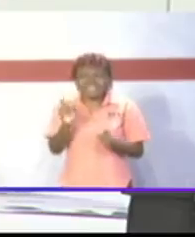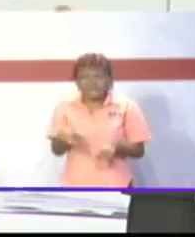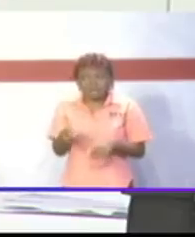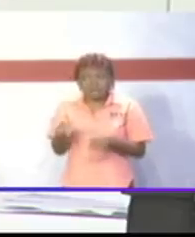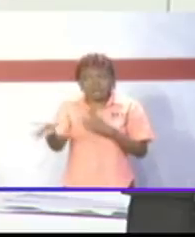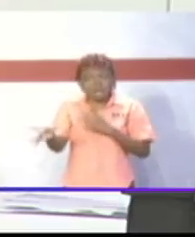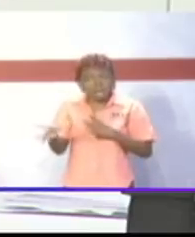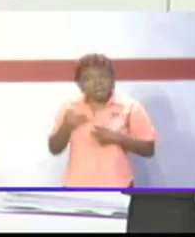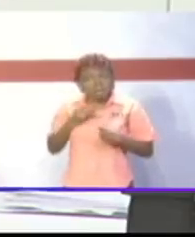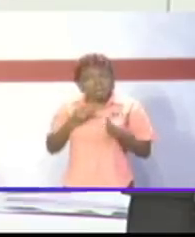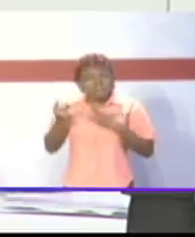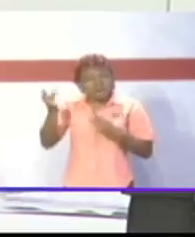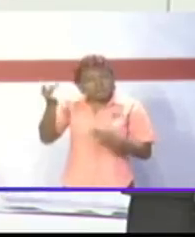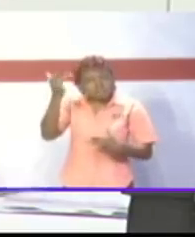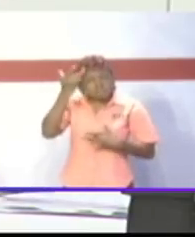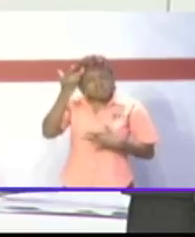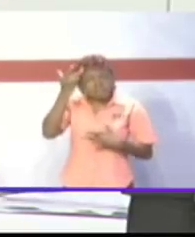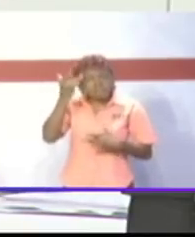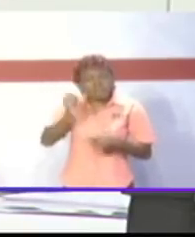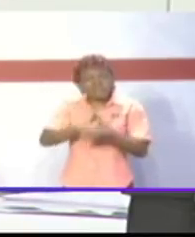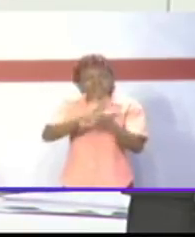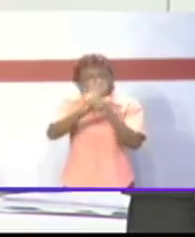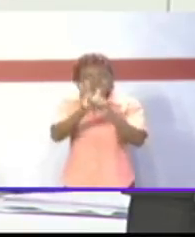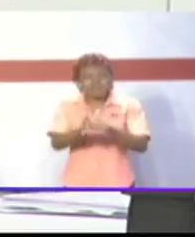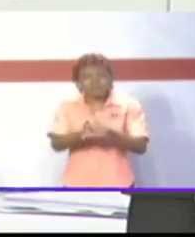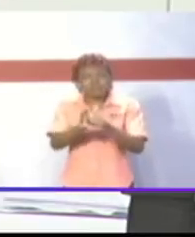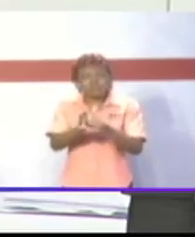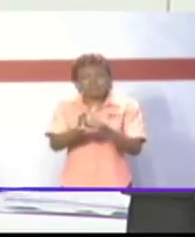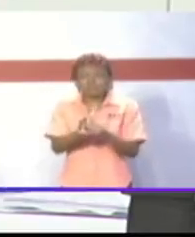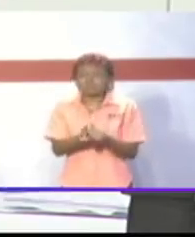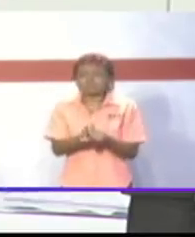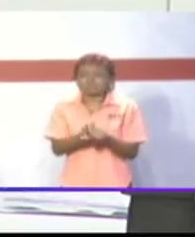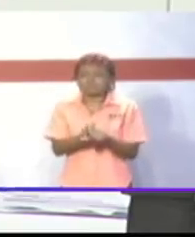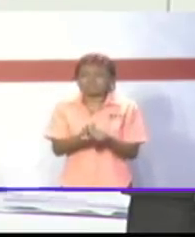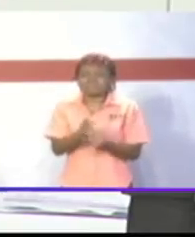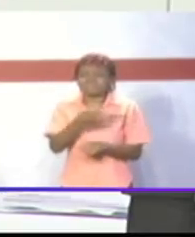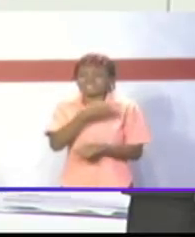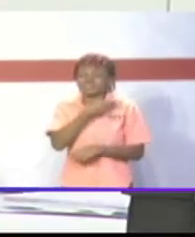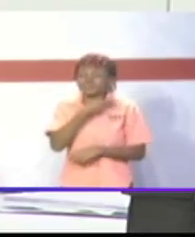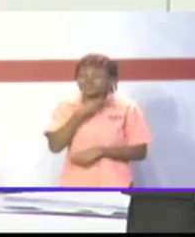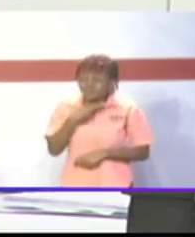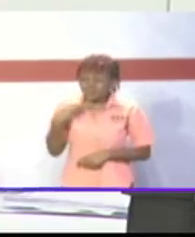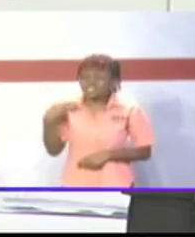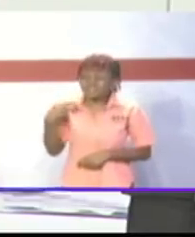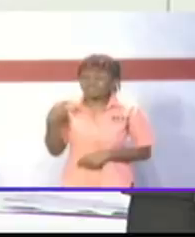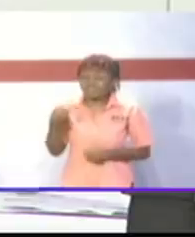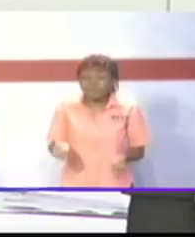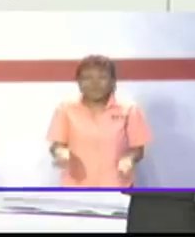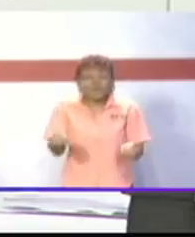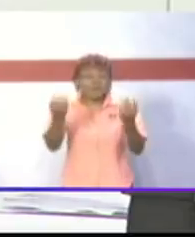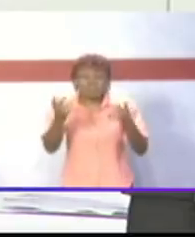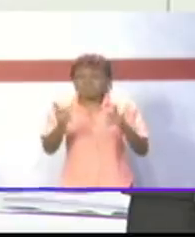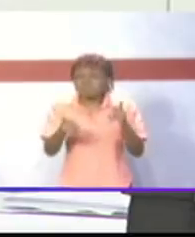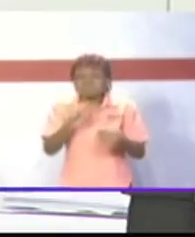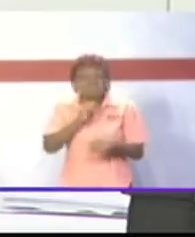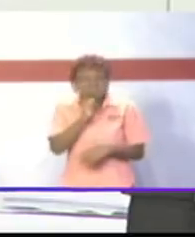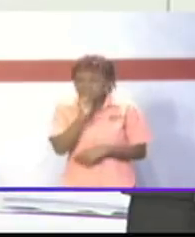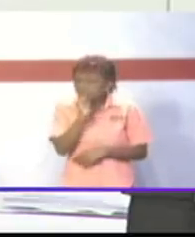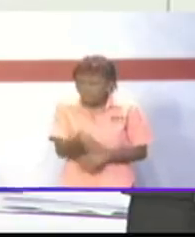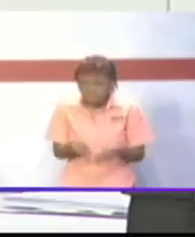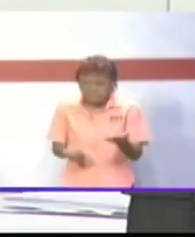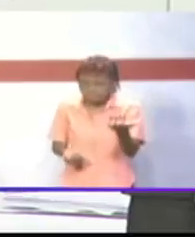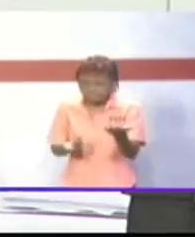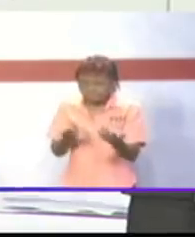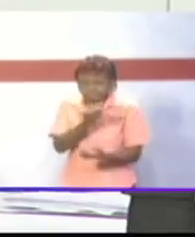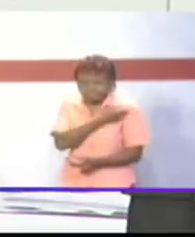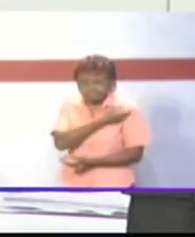deterioration, especially if they are not fully vaccinated or there are comorbidities. We have noticed in this latest